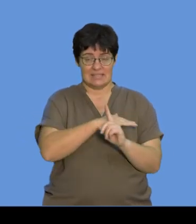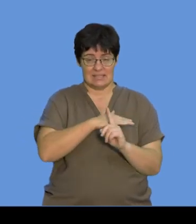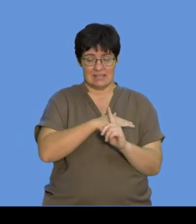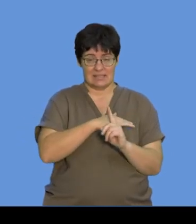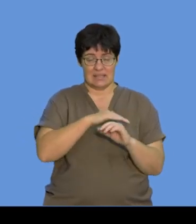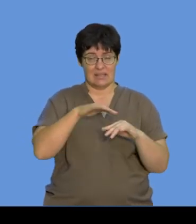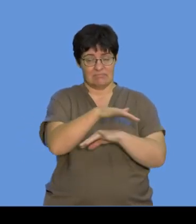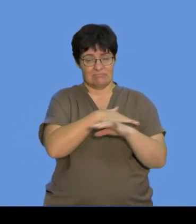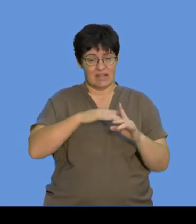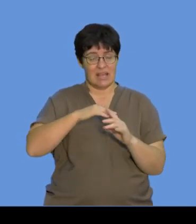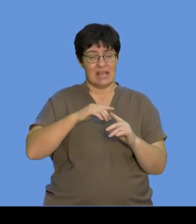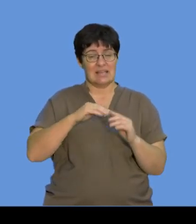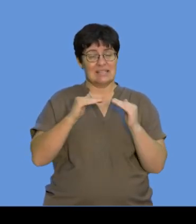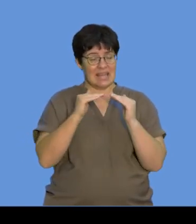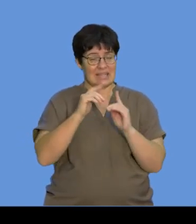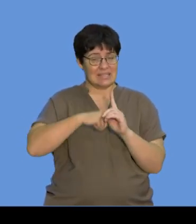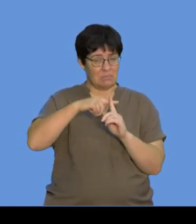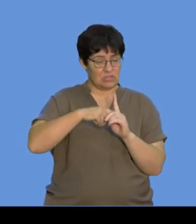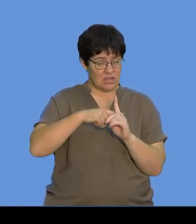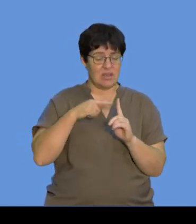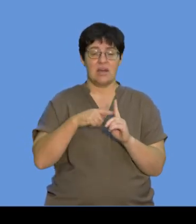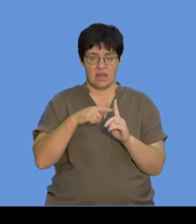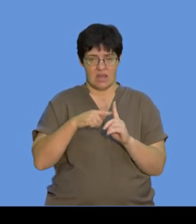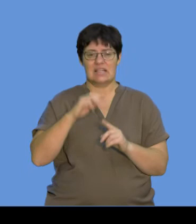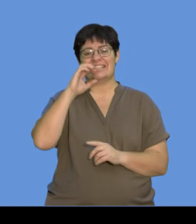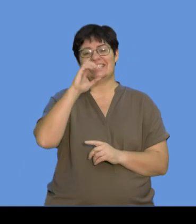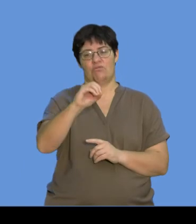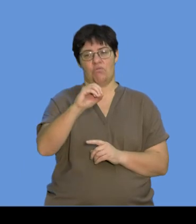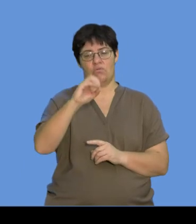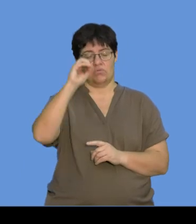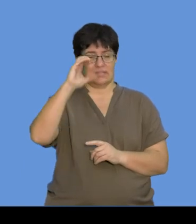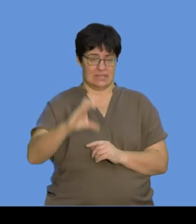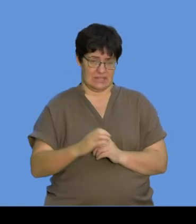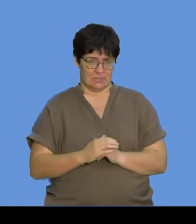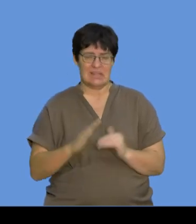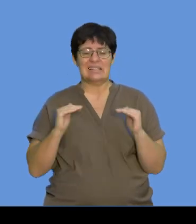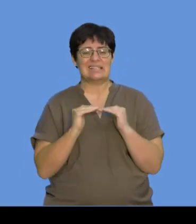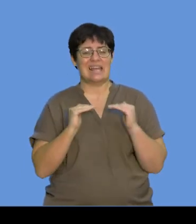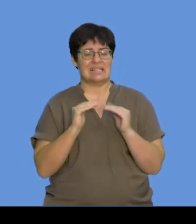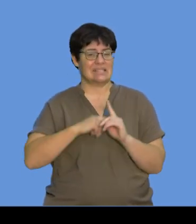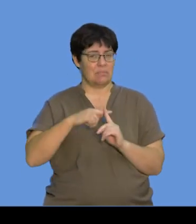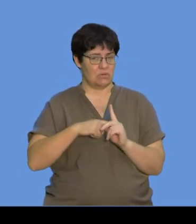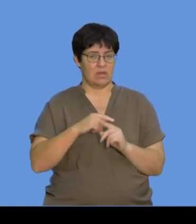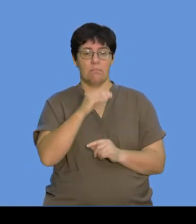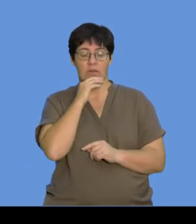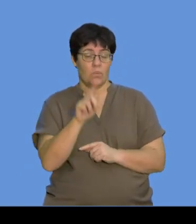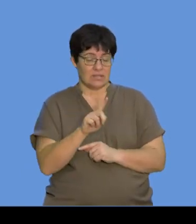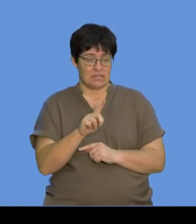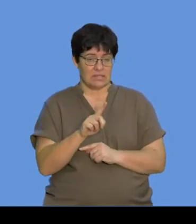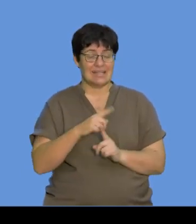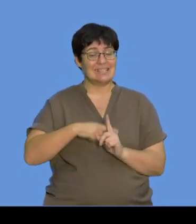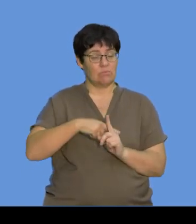is Celsius. This is set at 0. So when we talk about a standard temperature, we're talking about a temperature of 0